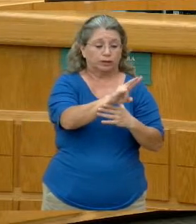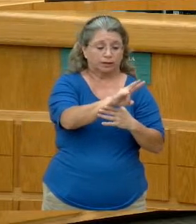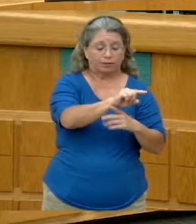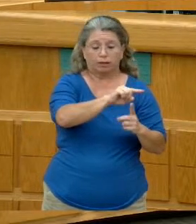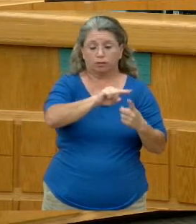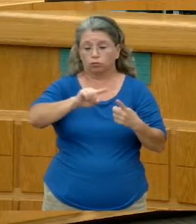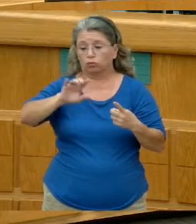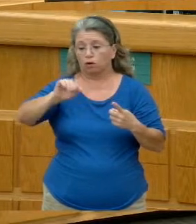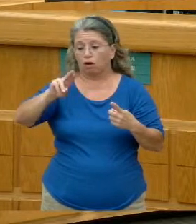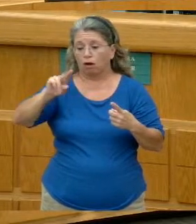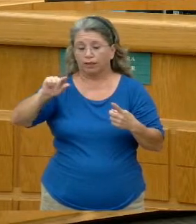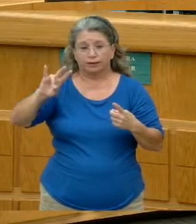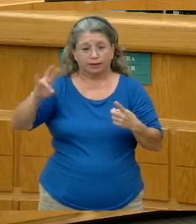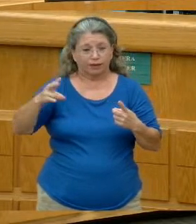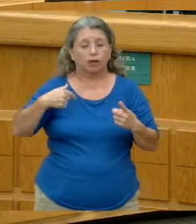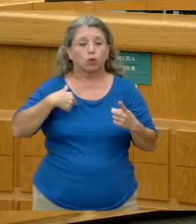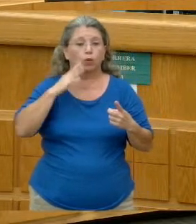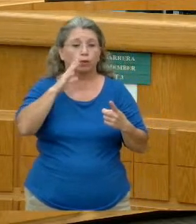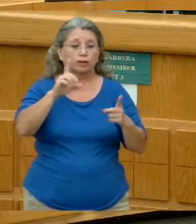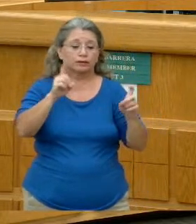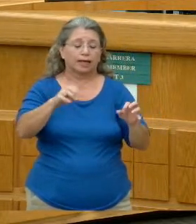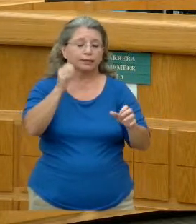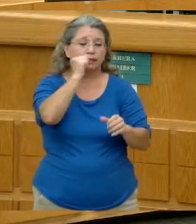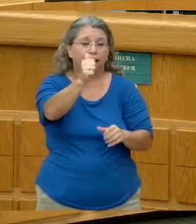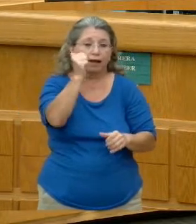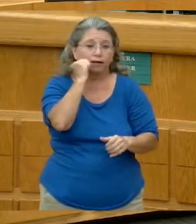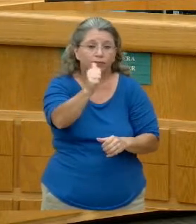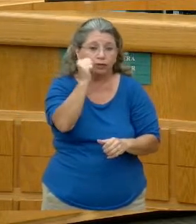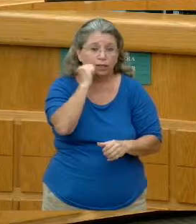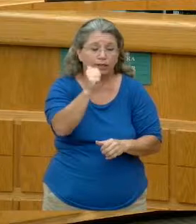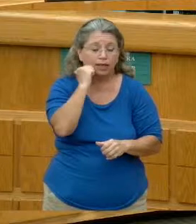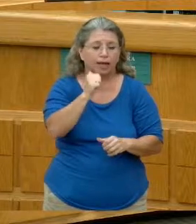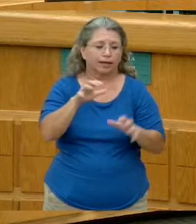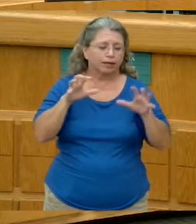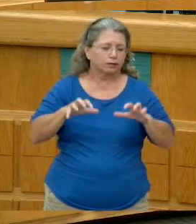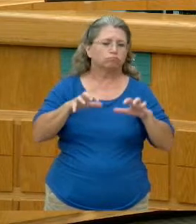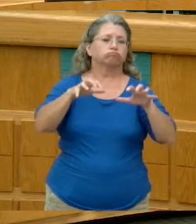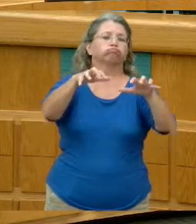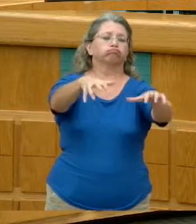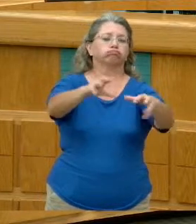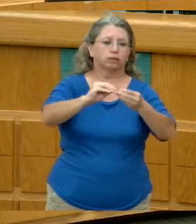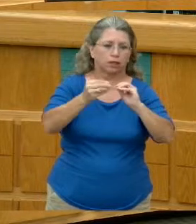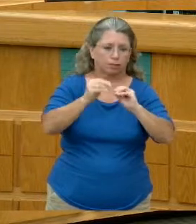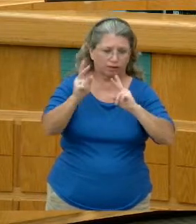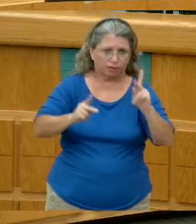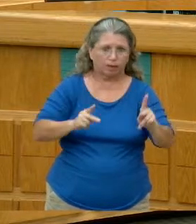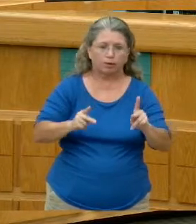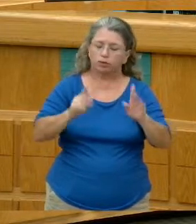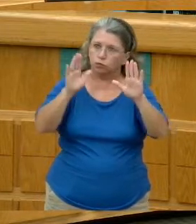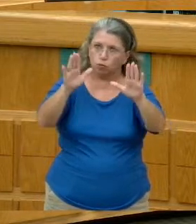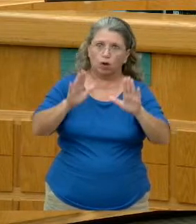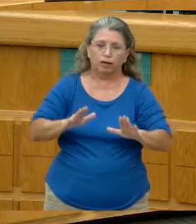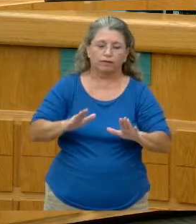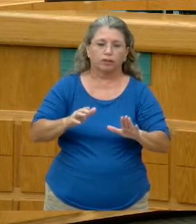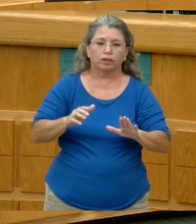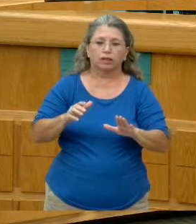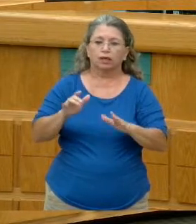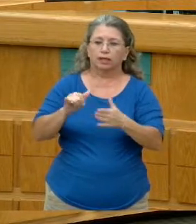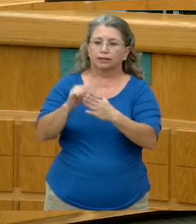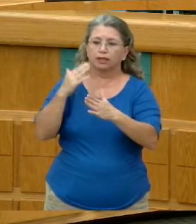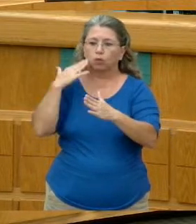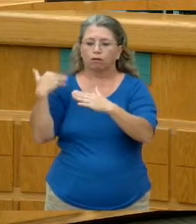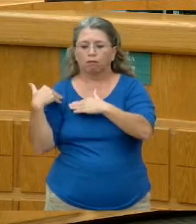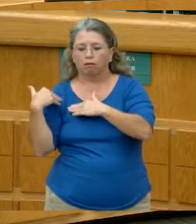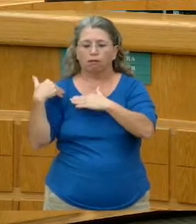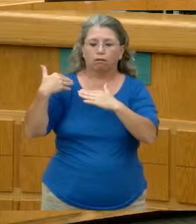going to be able to do it every day. We're going to be able to do massive amounts of people, which is wonderful because it will alleviate some of the burden on our